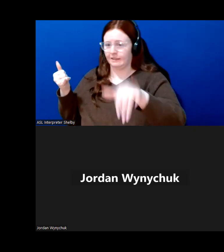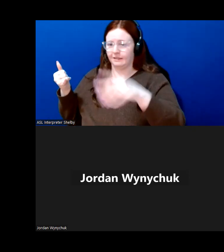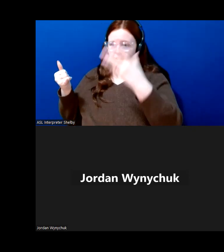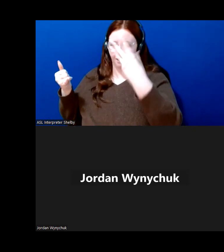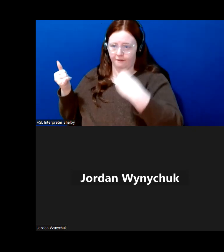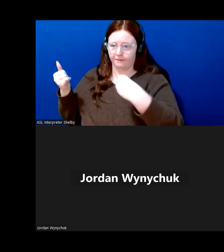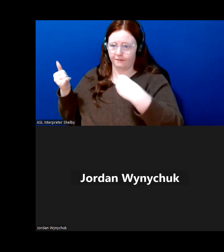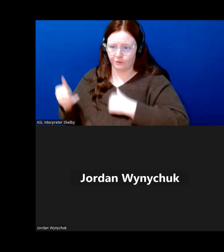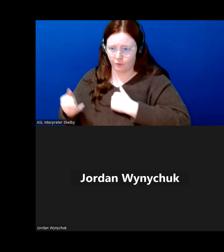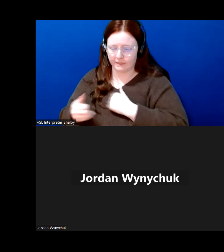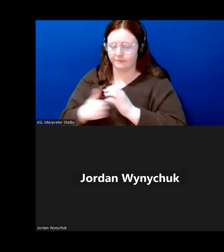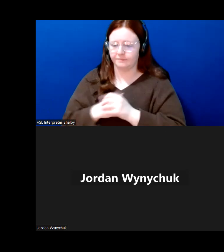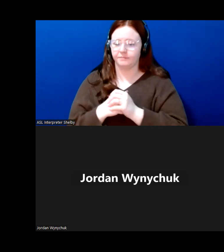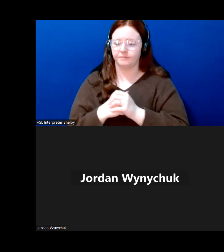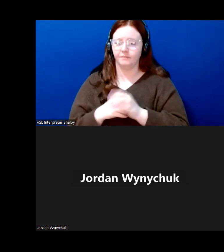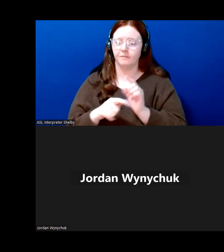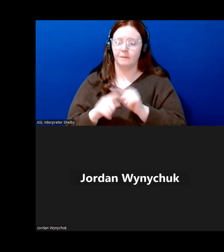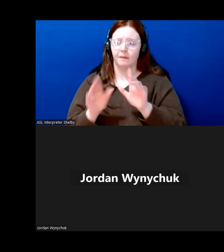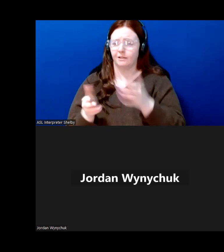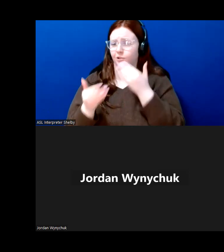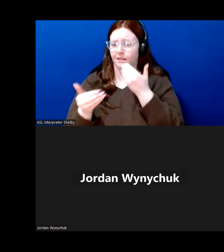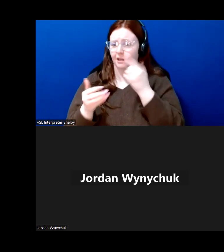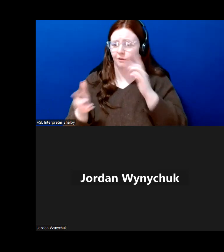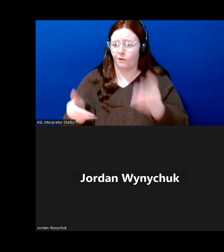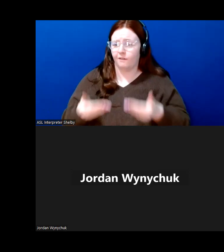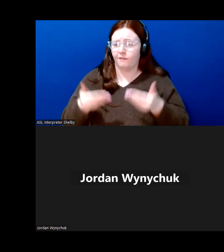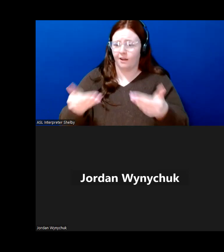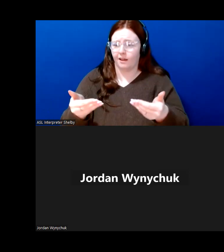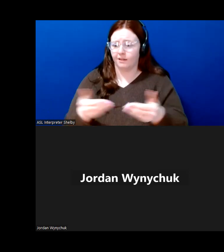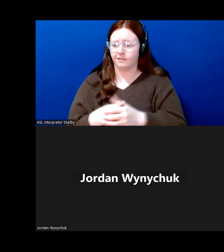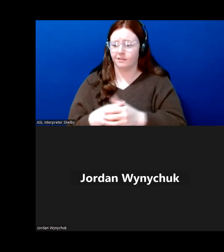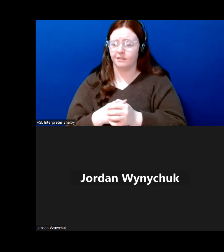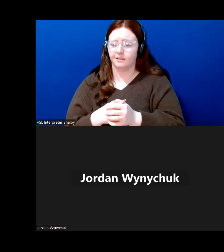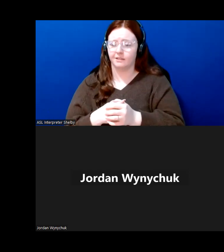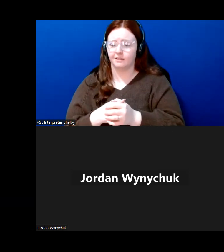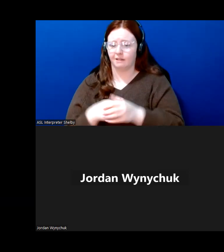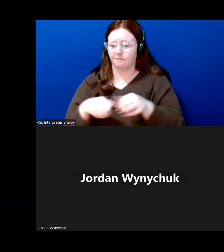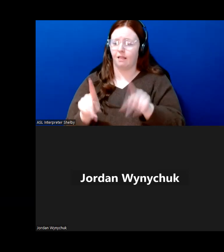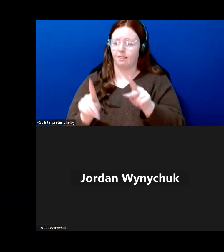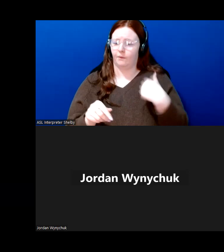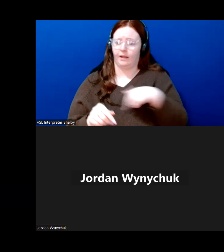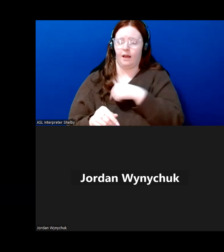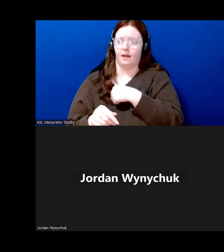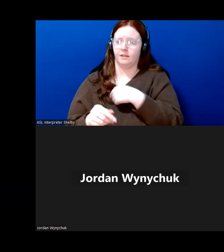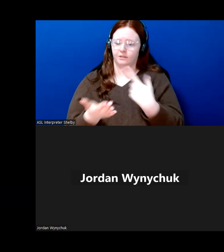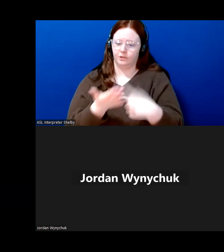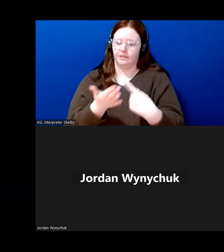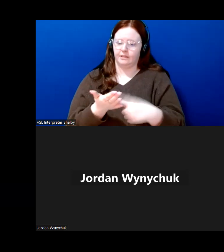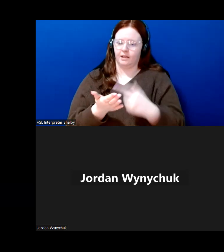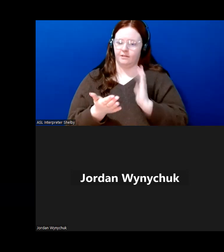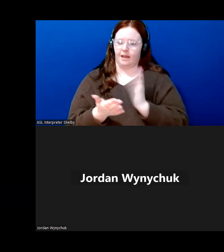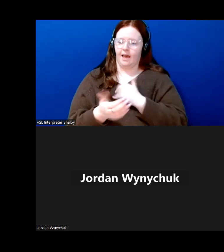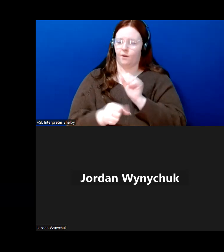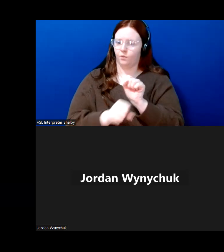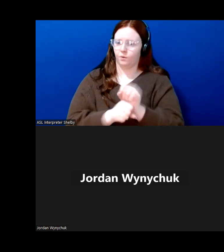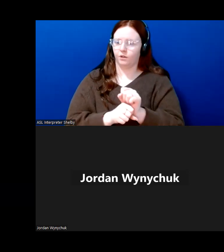off. No, just thank you again for inviting us and allowing us to talk about what we do and the importance